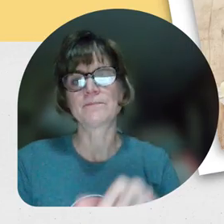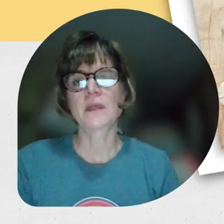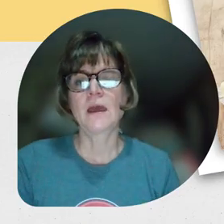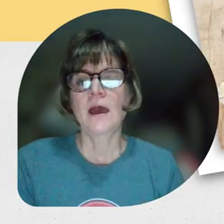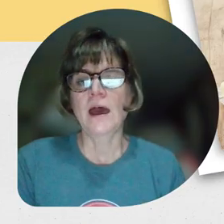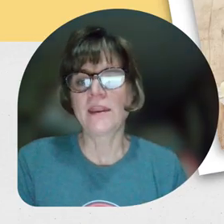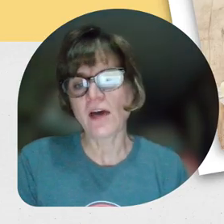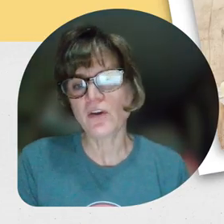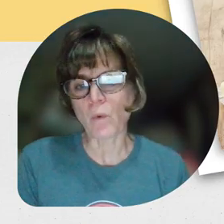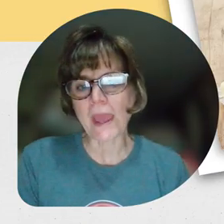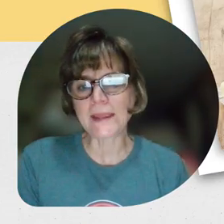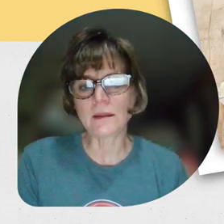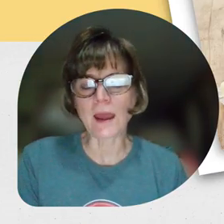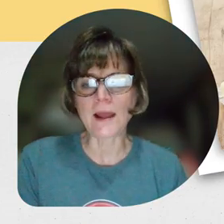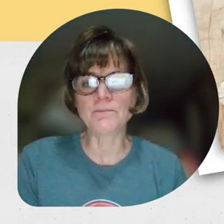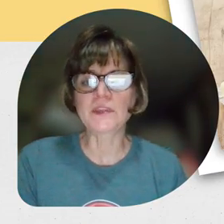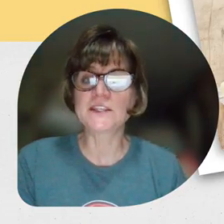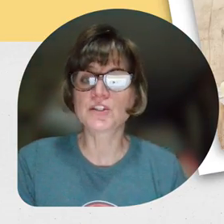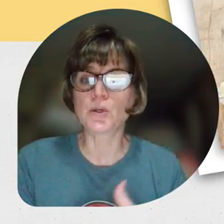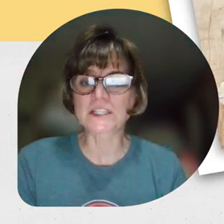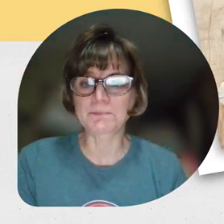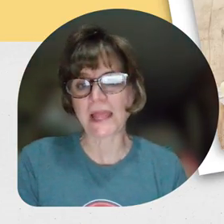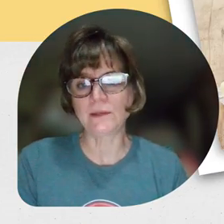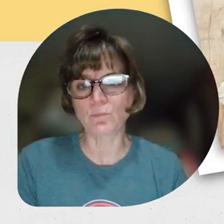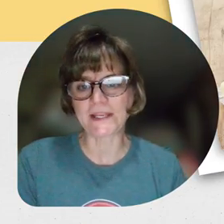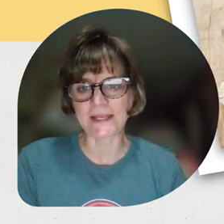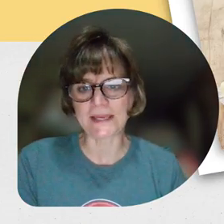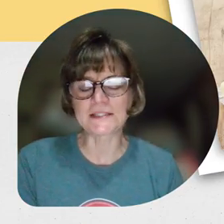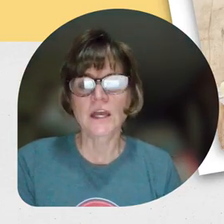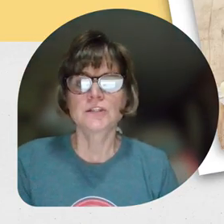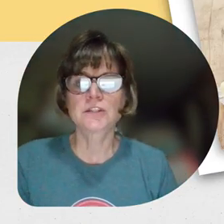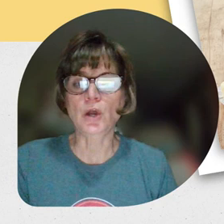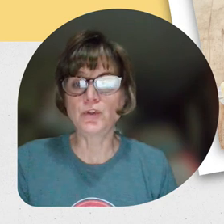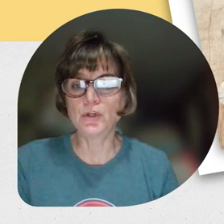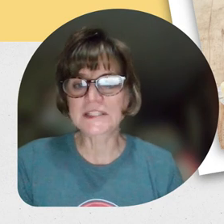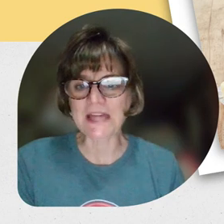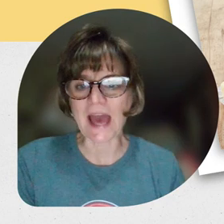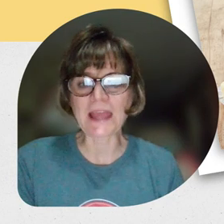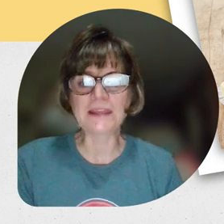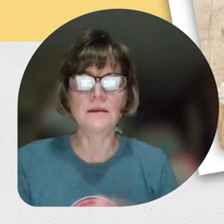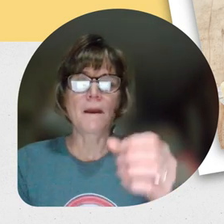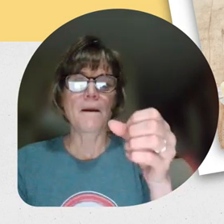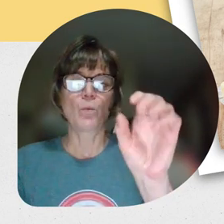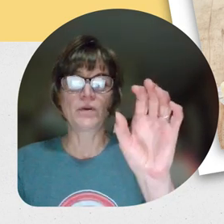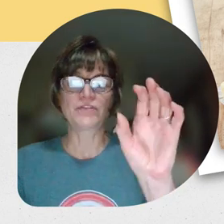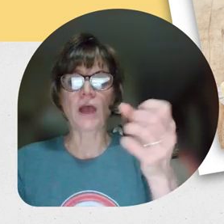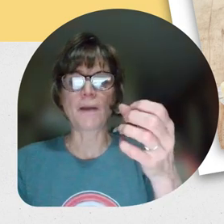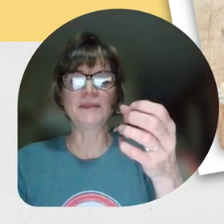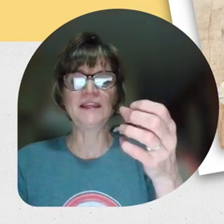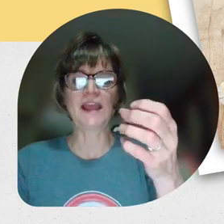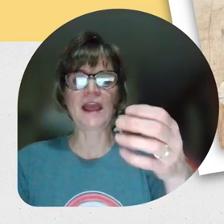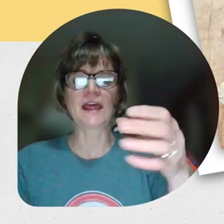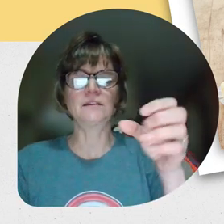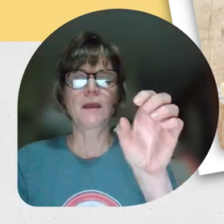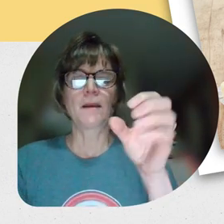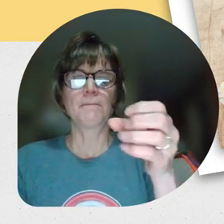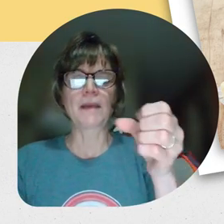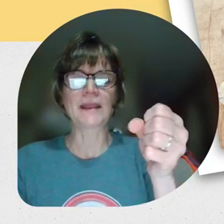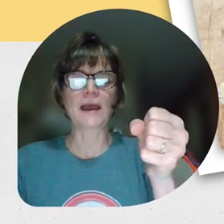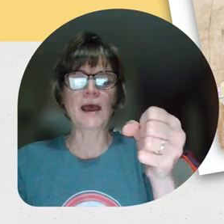Dairy. Another way is to explain what it is. So you could sign with your dominant